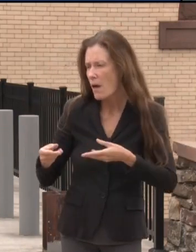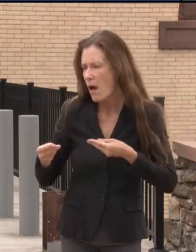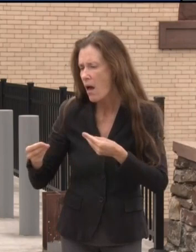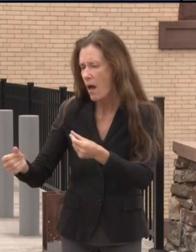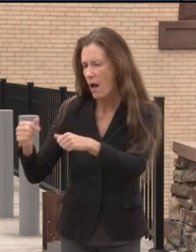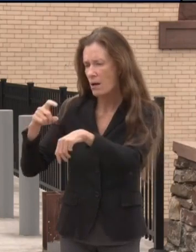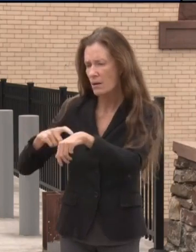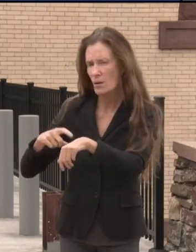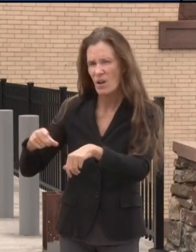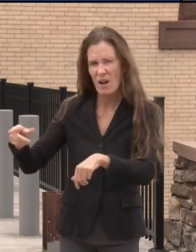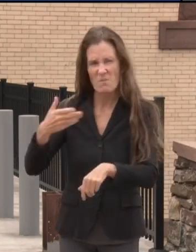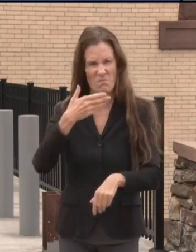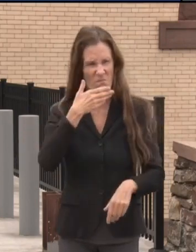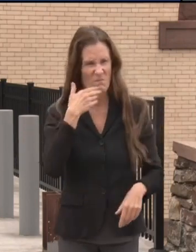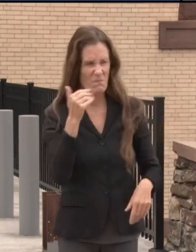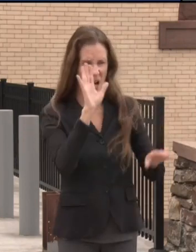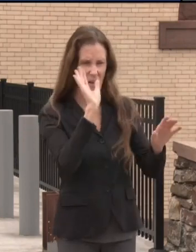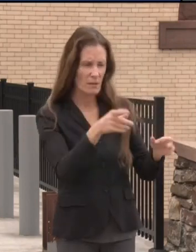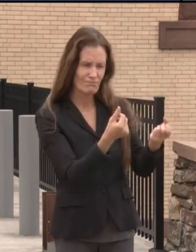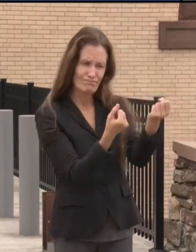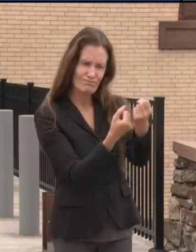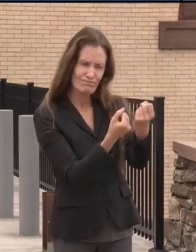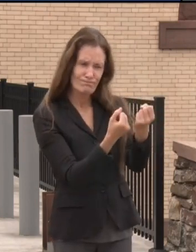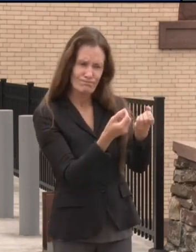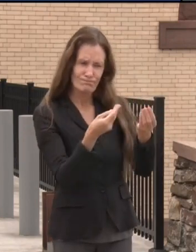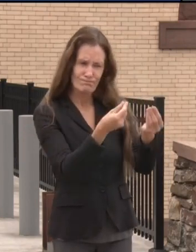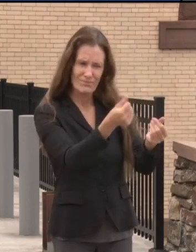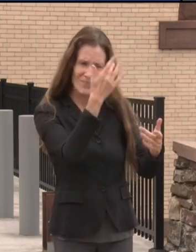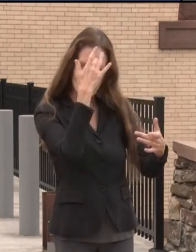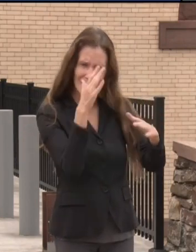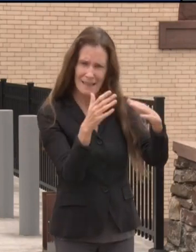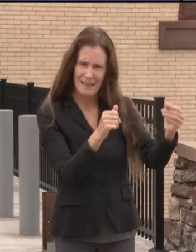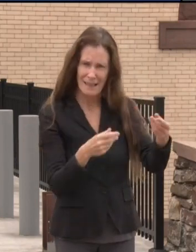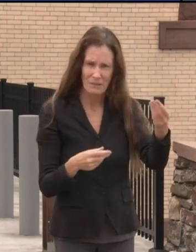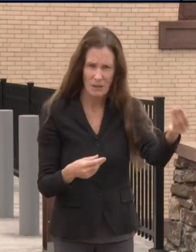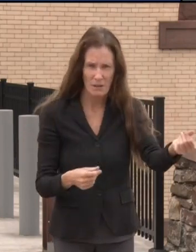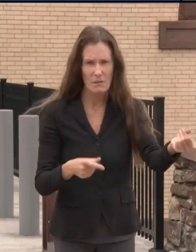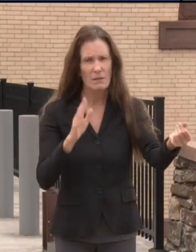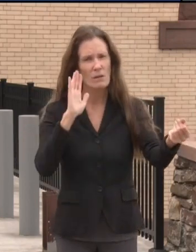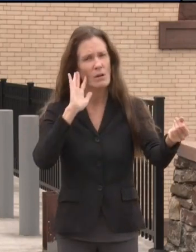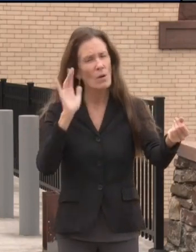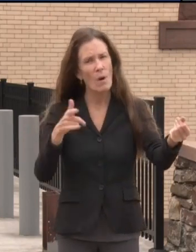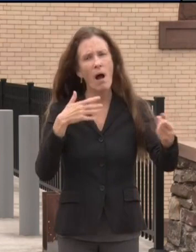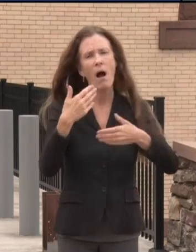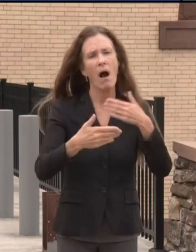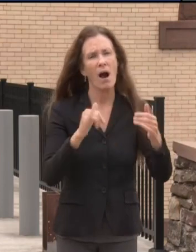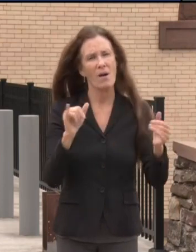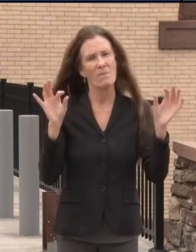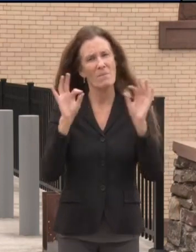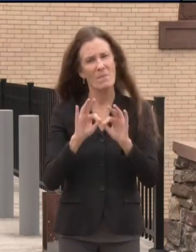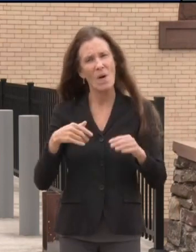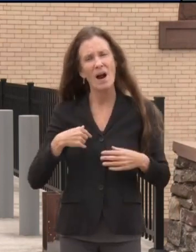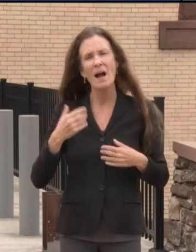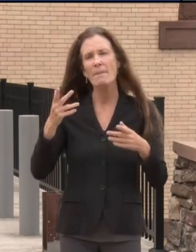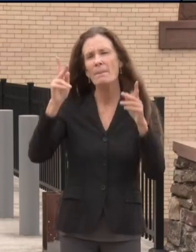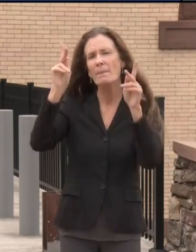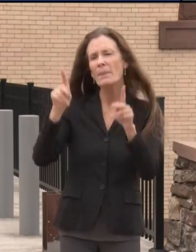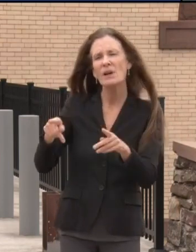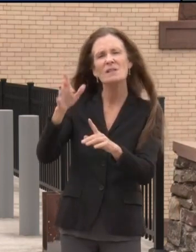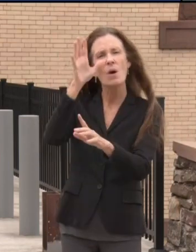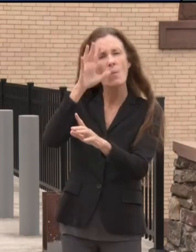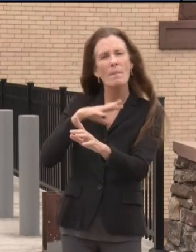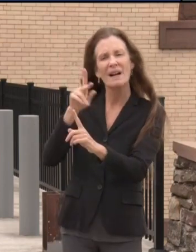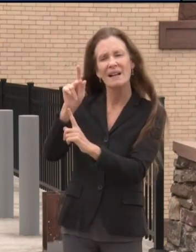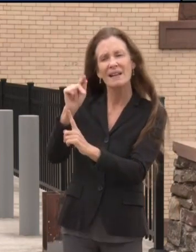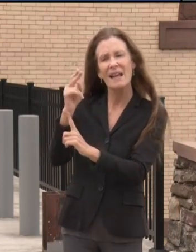stories, about people like Kathleen, a constituent of mine who lives with and cares for her 92-year-old mother.